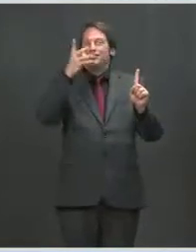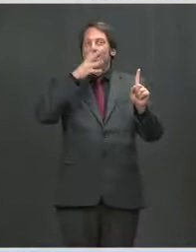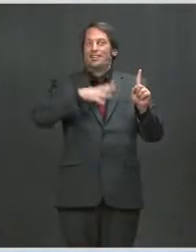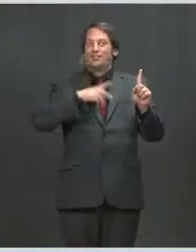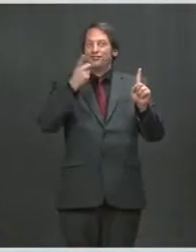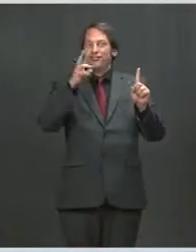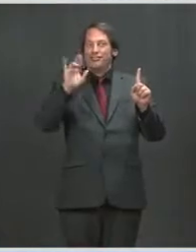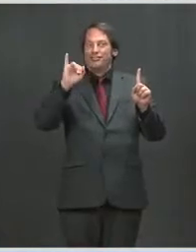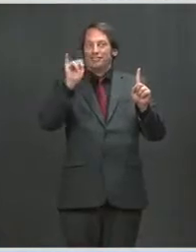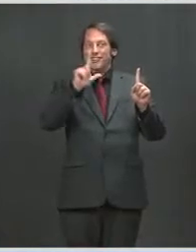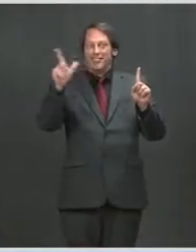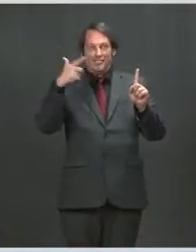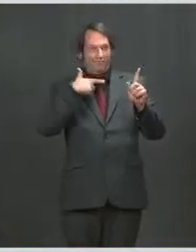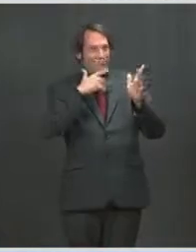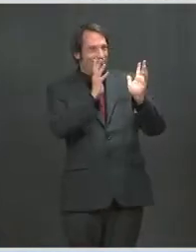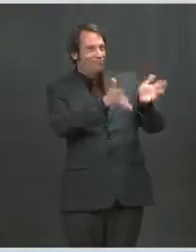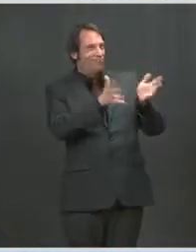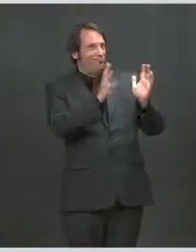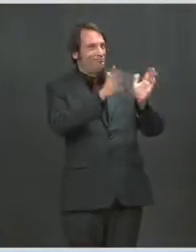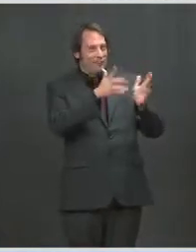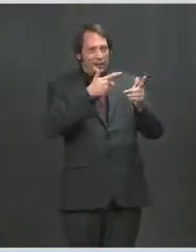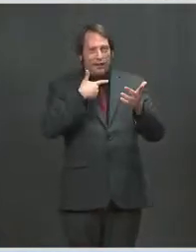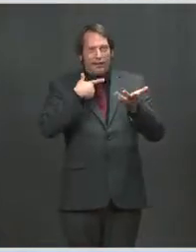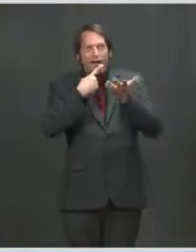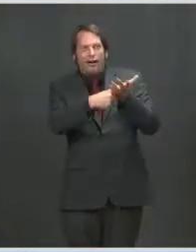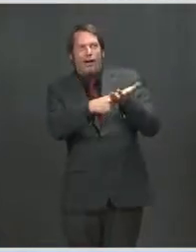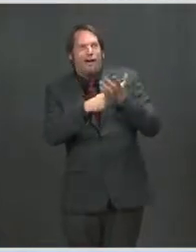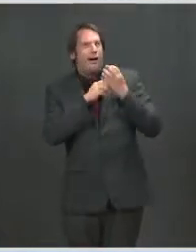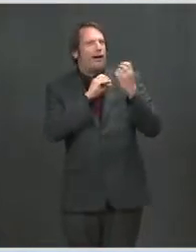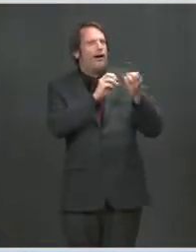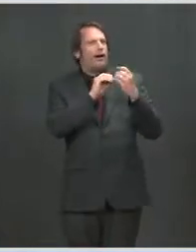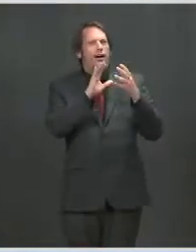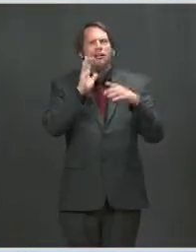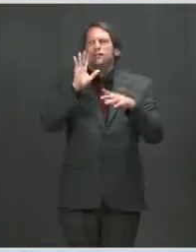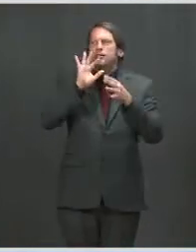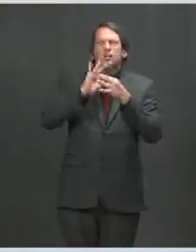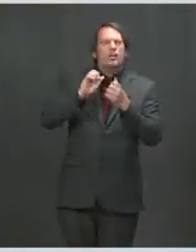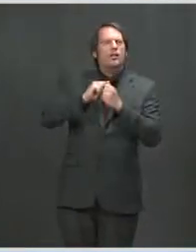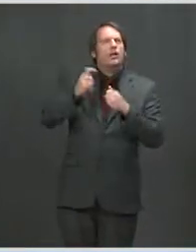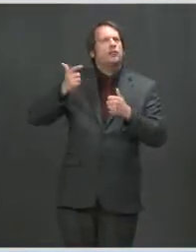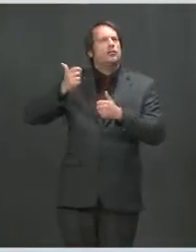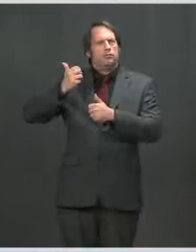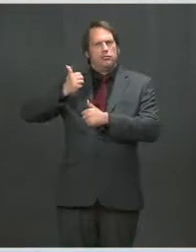very different life of a military child compared to those in the States.